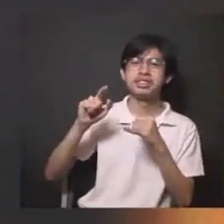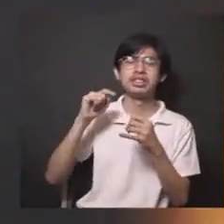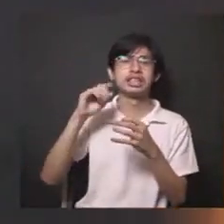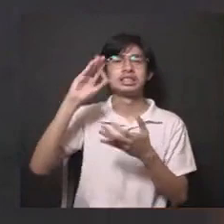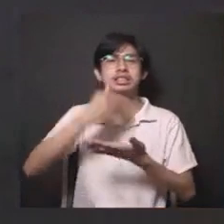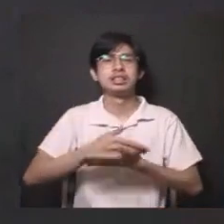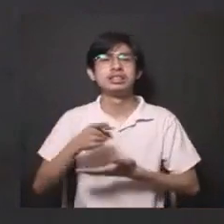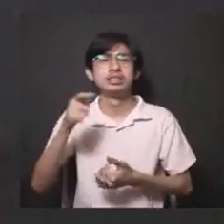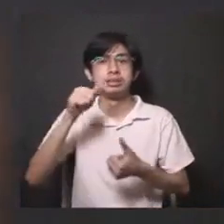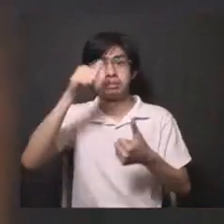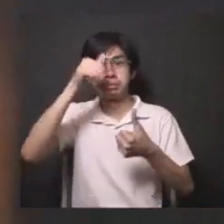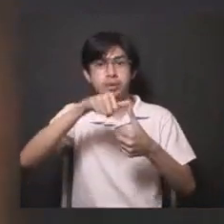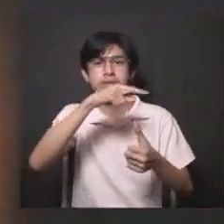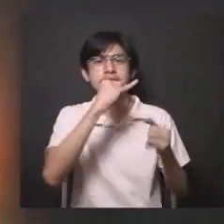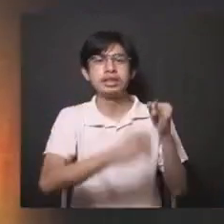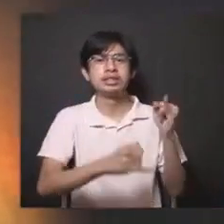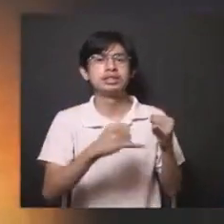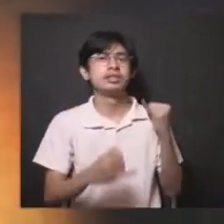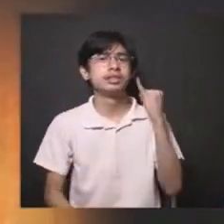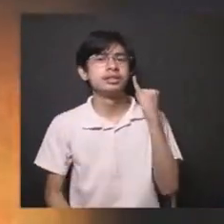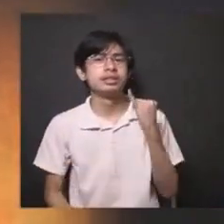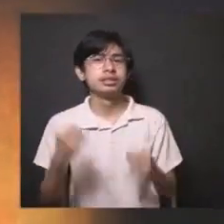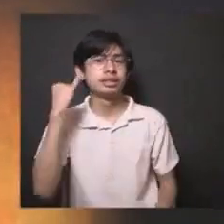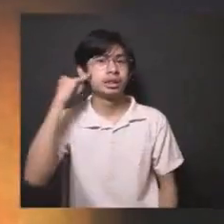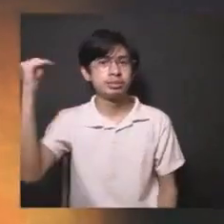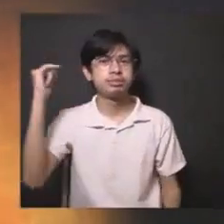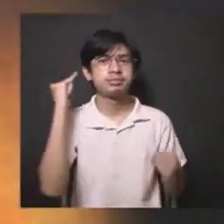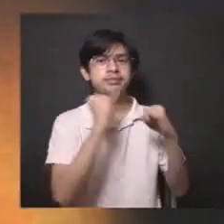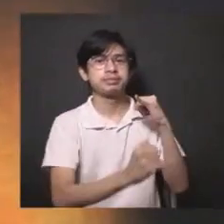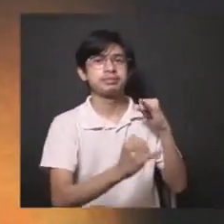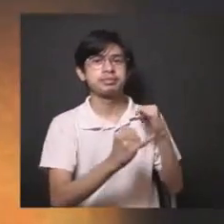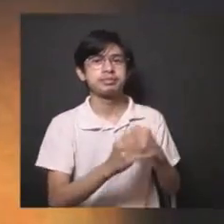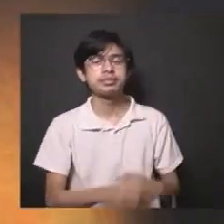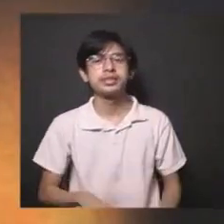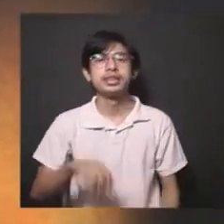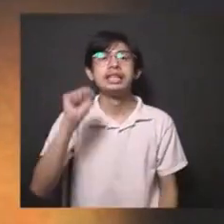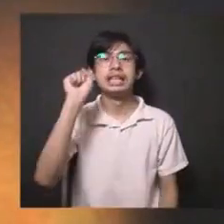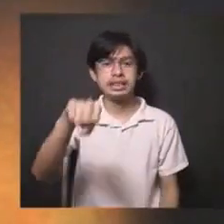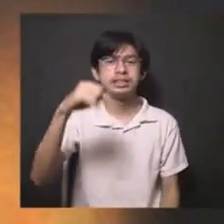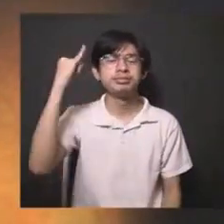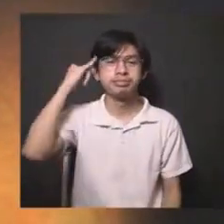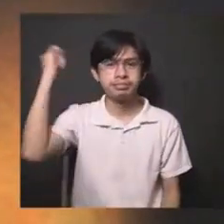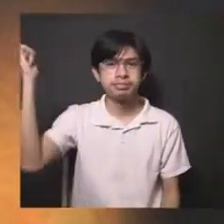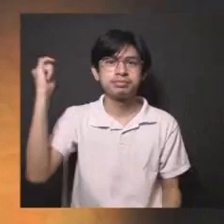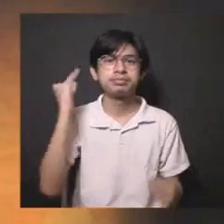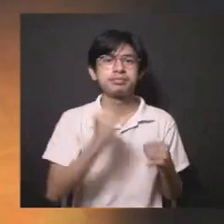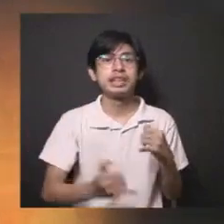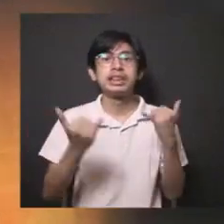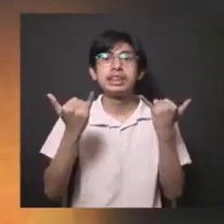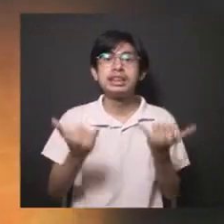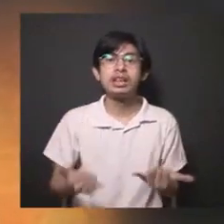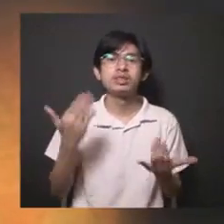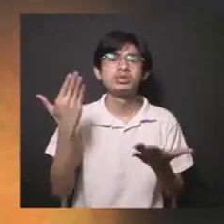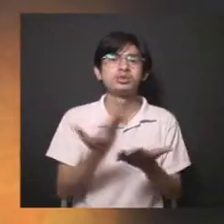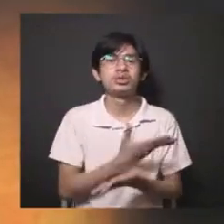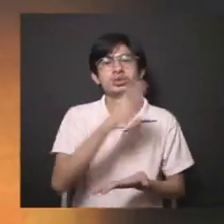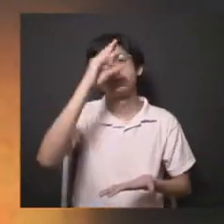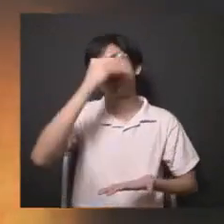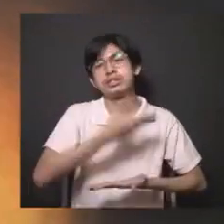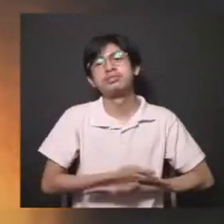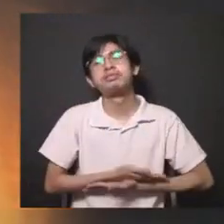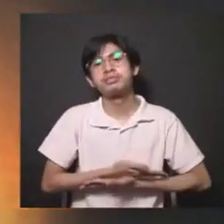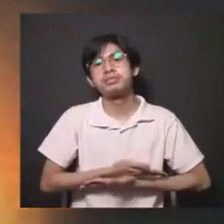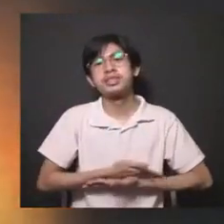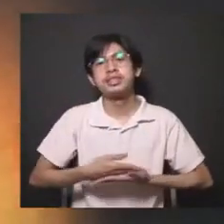of Jacob. That's true, during that time when he wrote it, the author. But now there's another son that comes in the form of another boy by the name